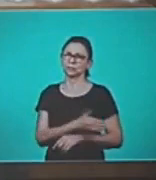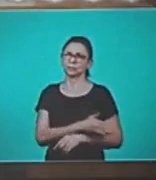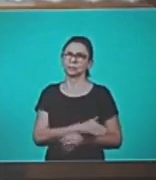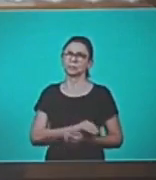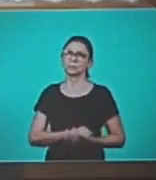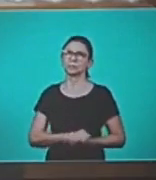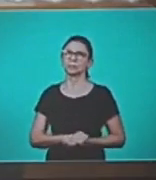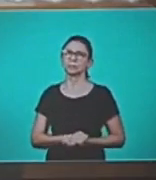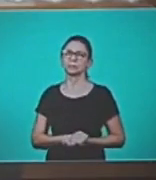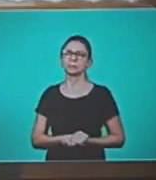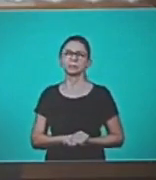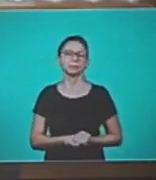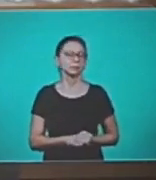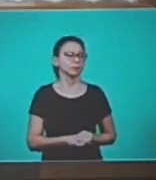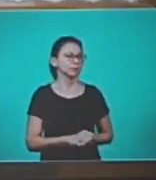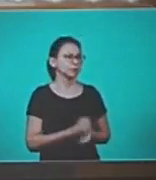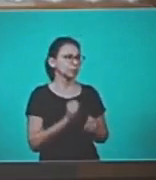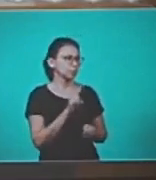have something else.